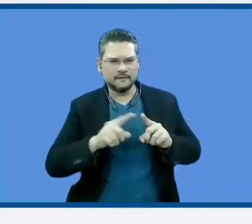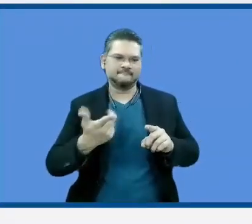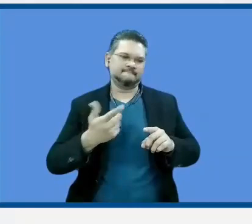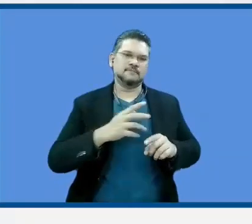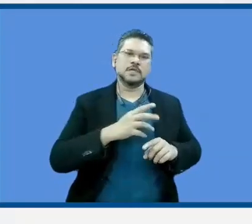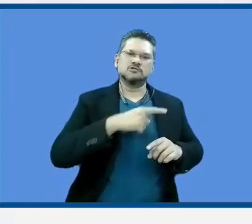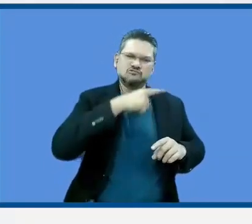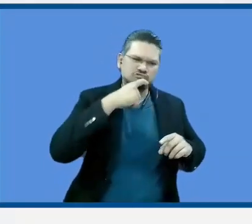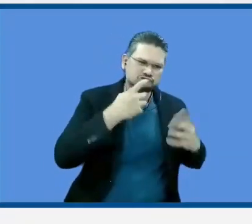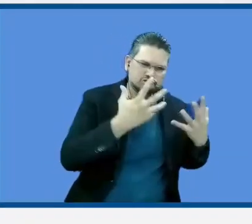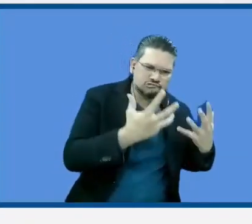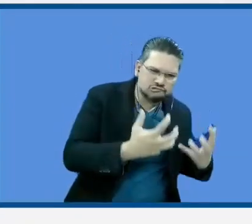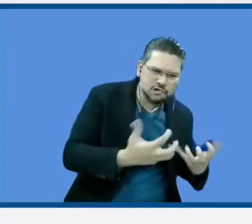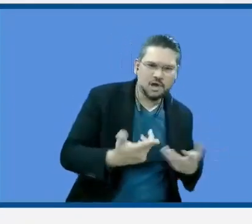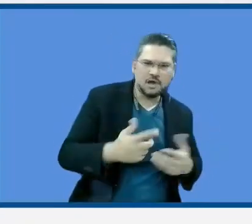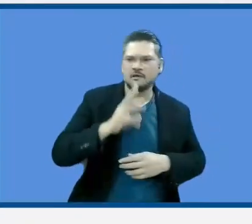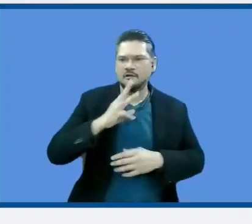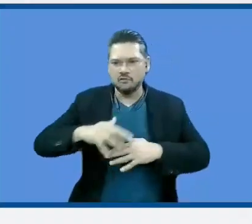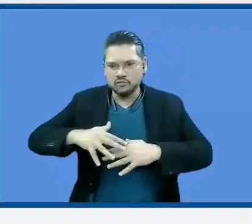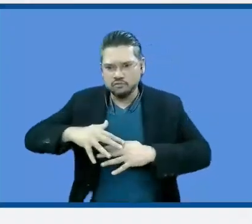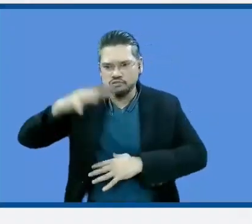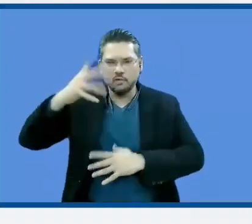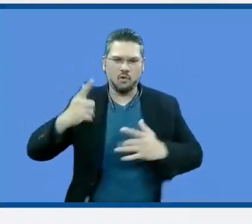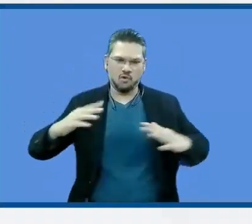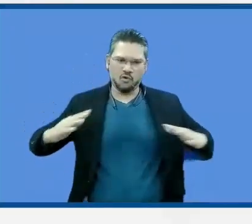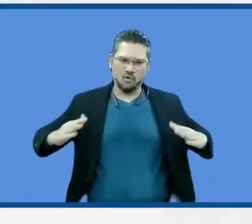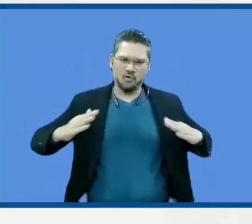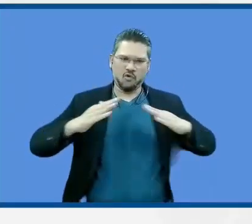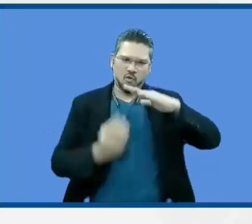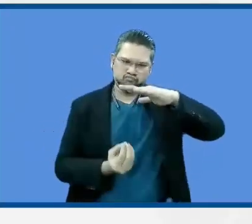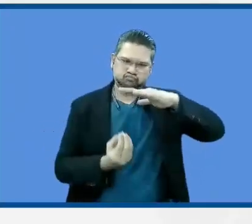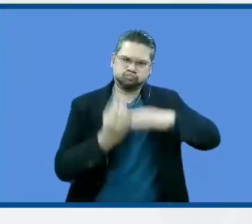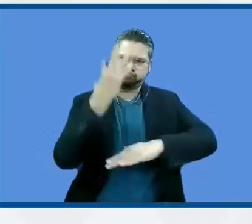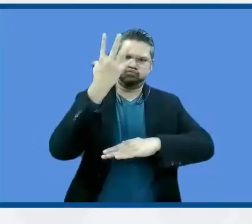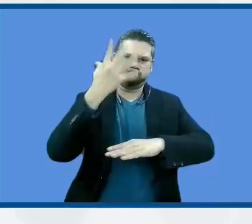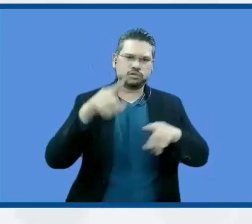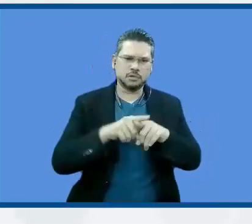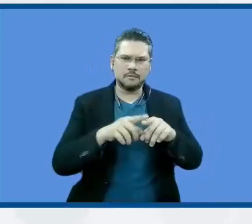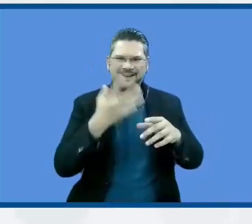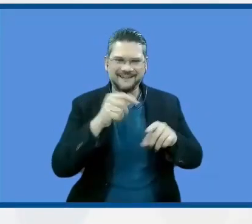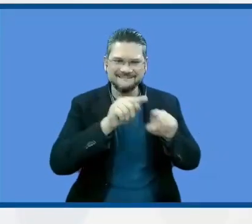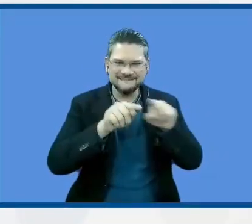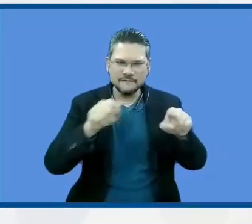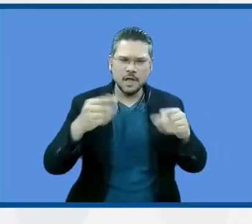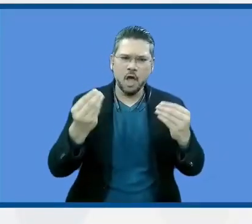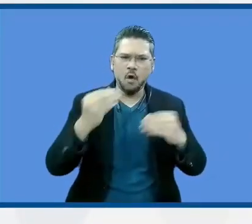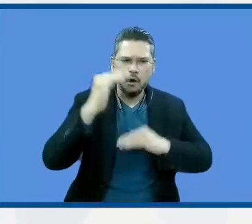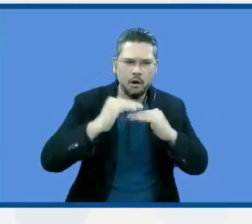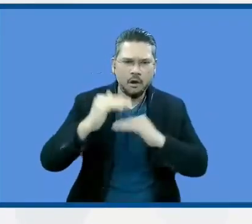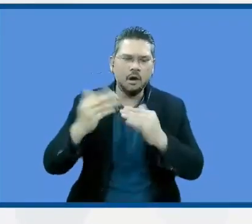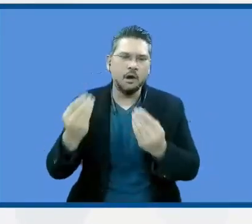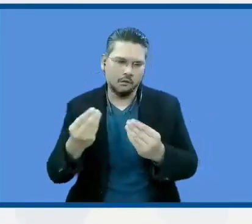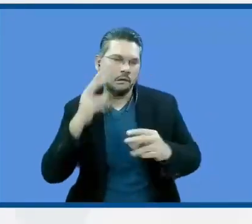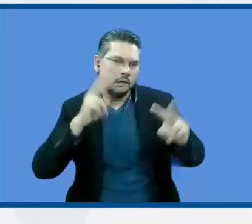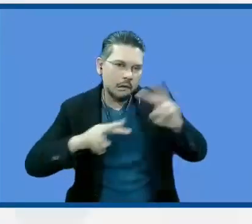to volcanic eruptions. In the development of these systems, local knowledge and awareness combined with scientific innovation